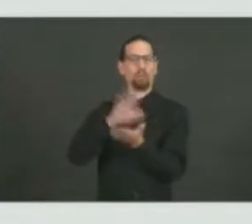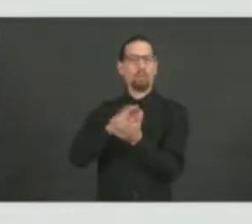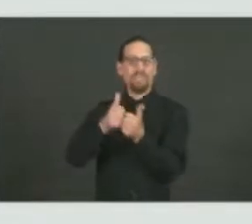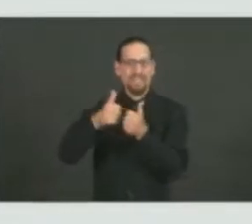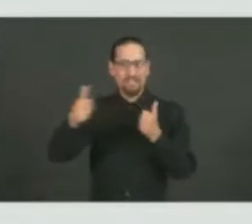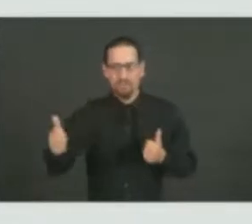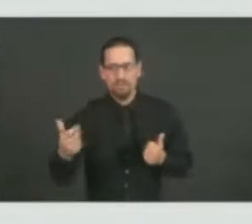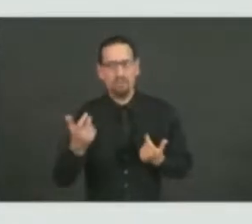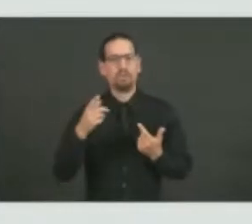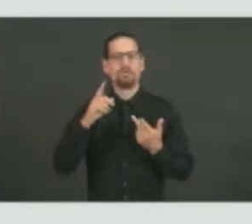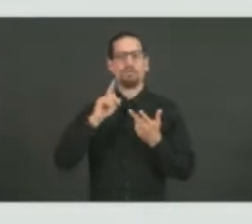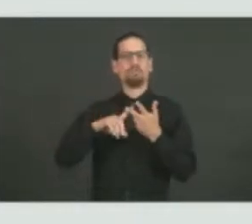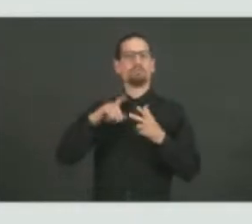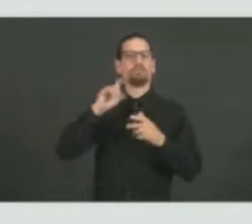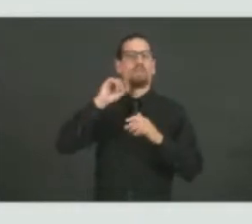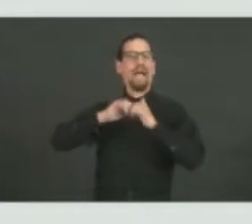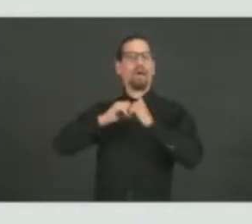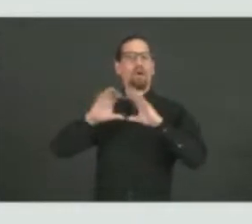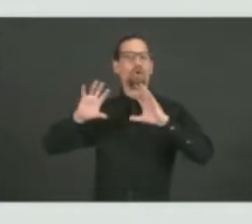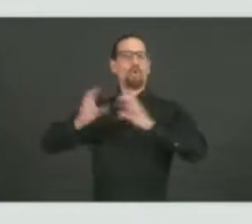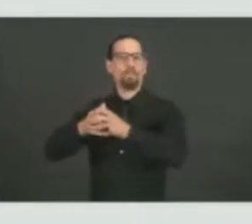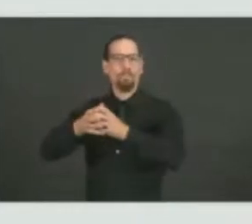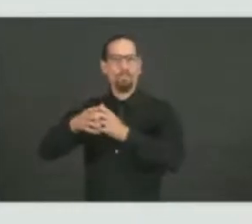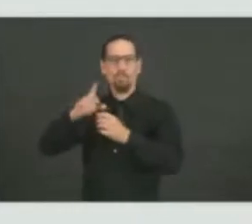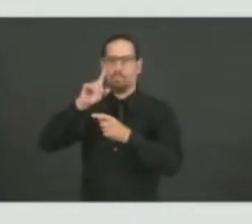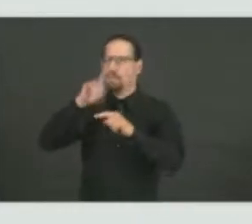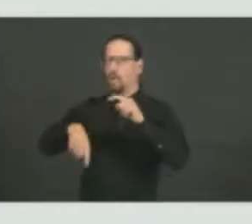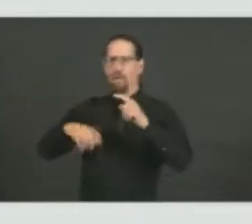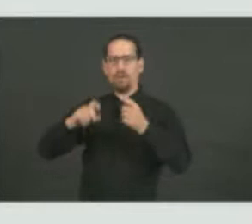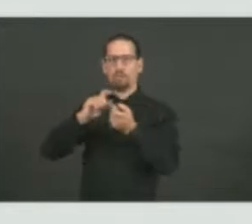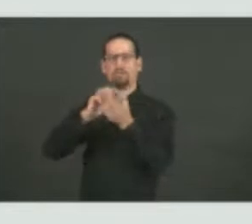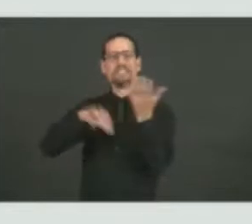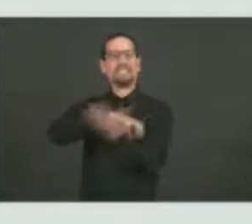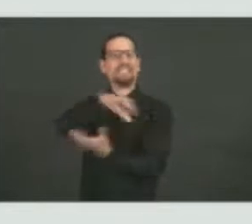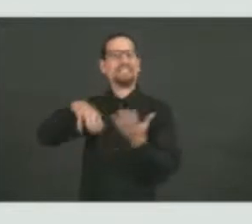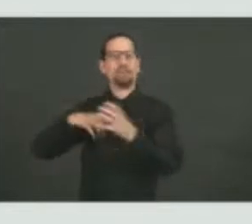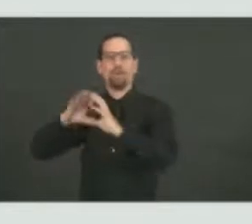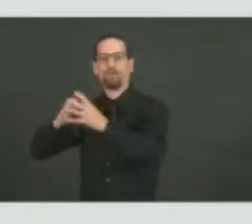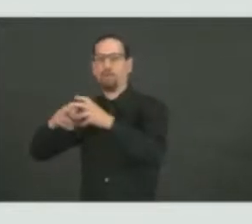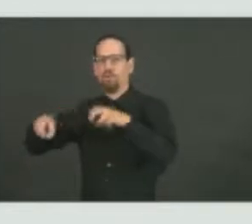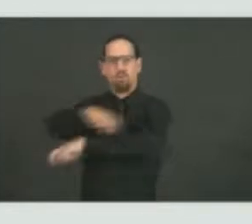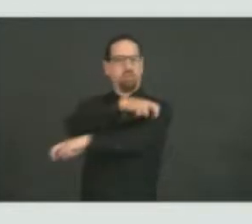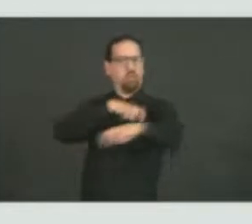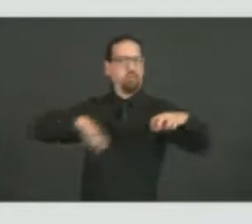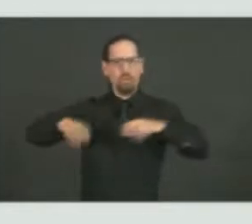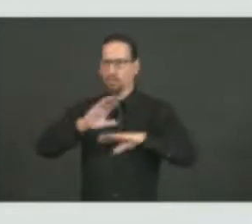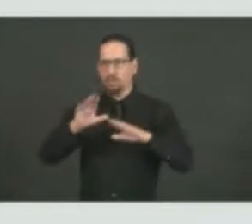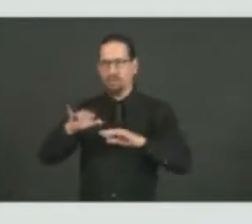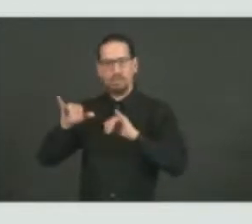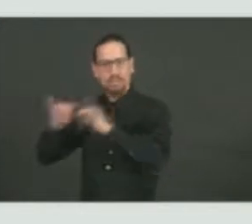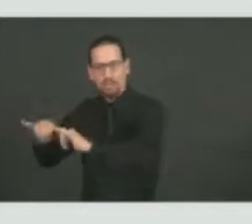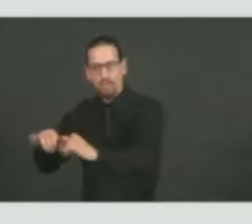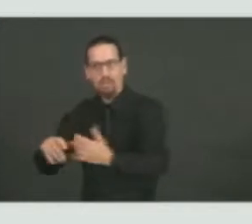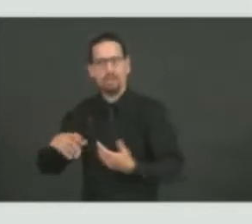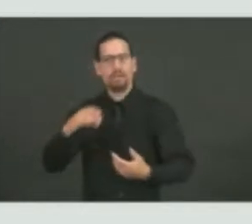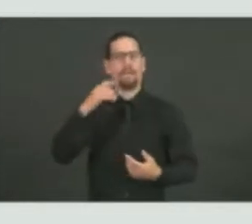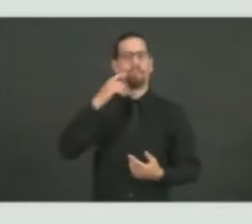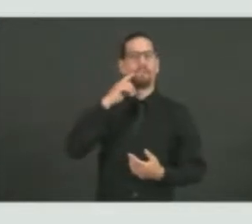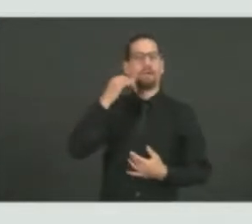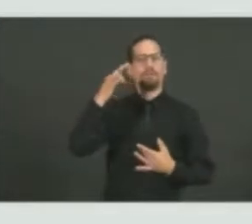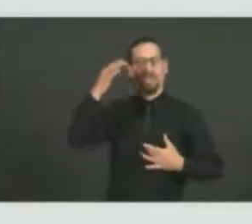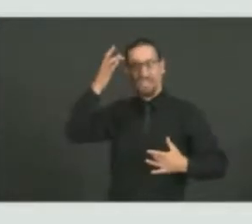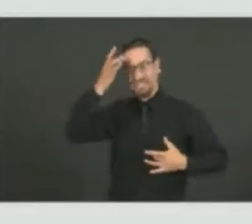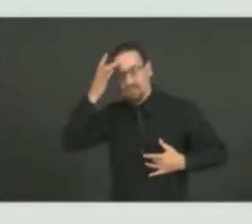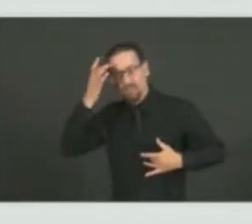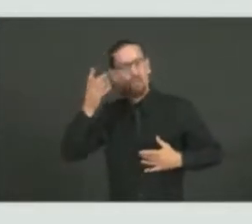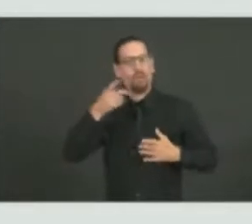pods, accommodations for high-risk students, accommodations for teachers which have underlying health conditions and pre-existing conditions,